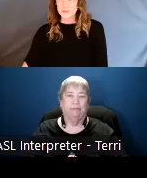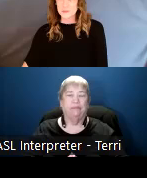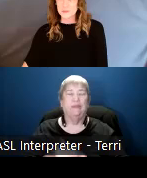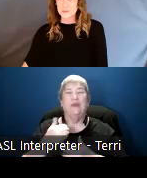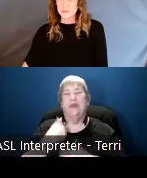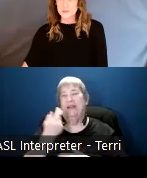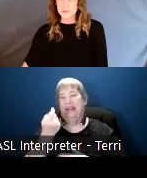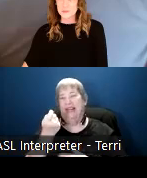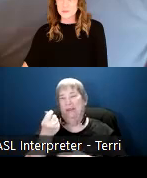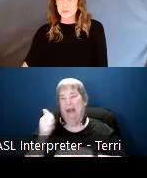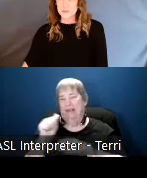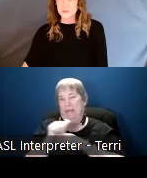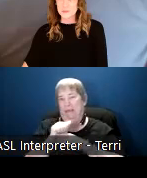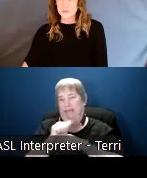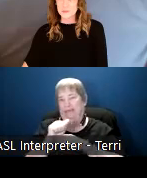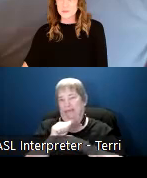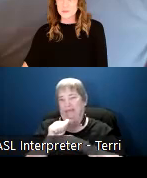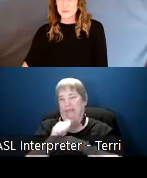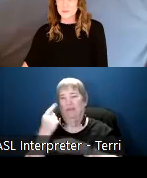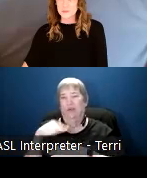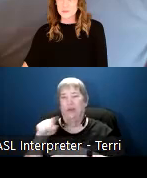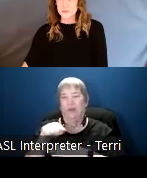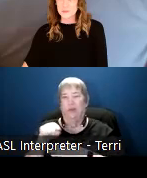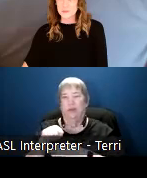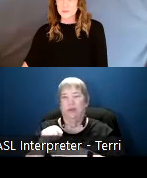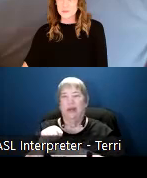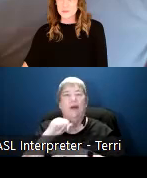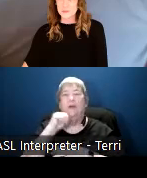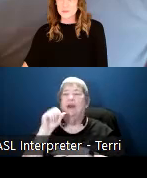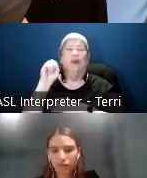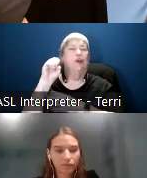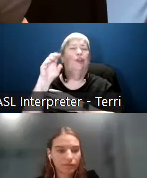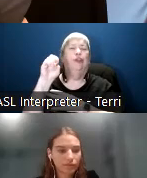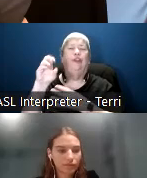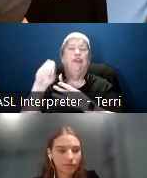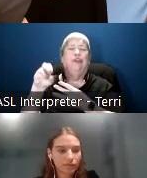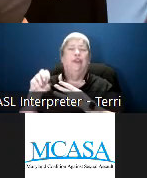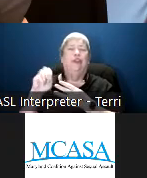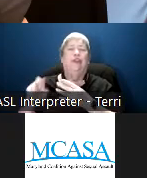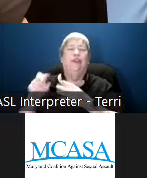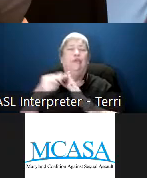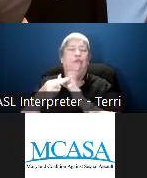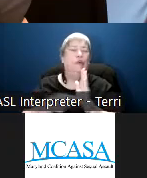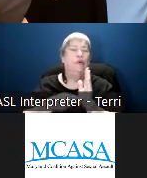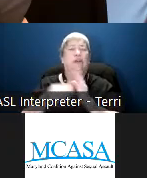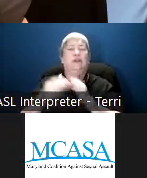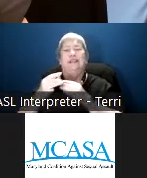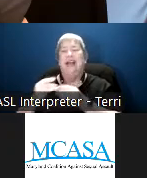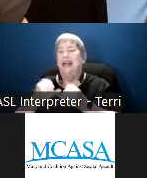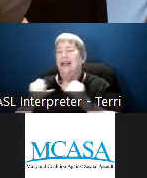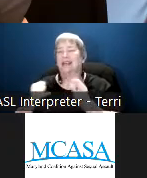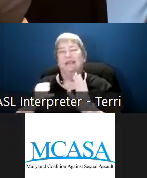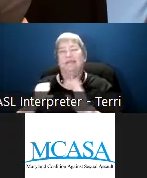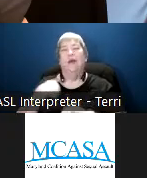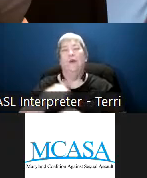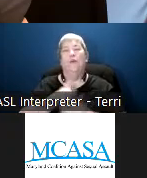activity for you. Instead of giving you a list of rules or guidelines about ethics,